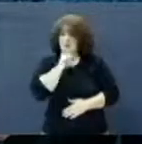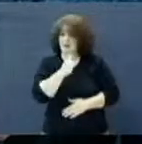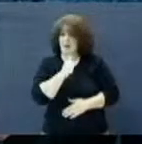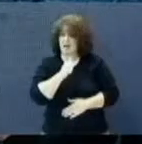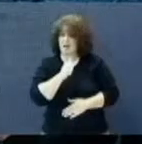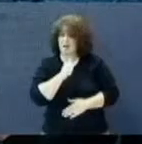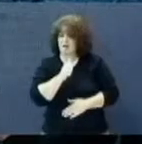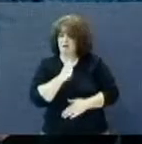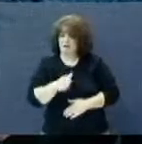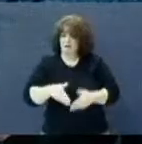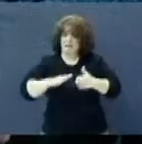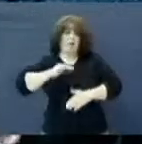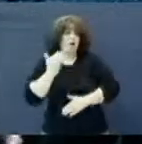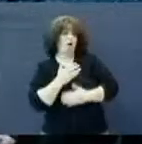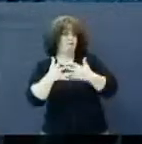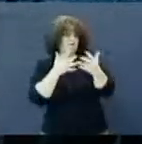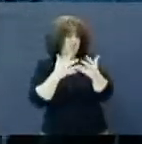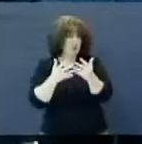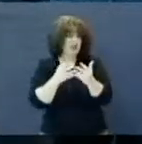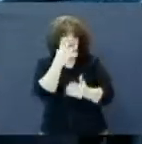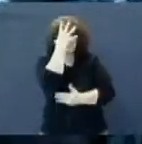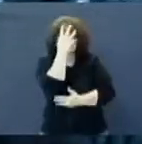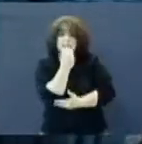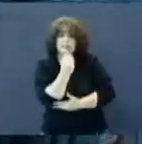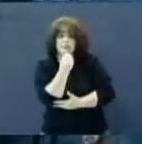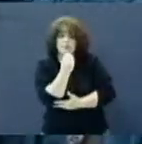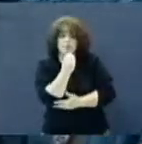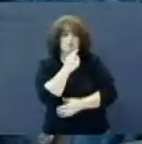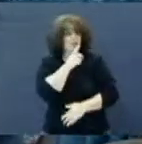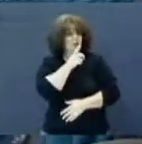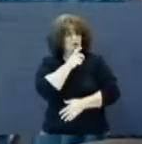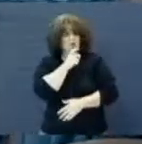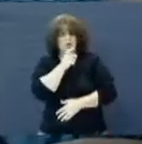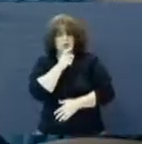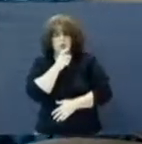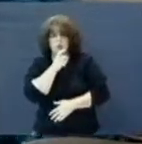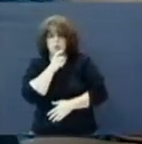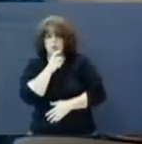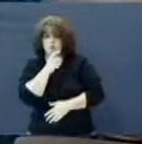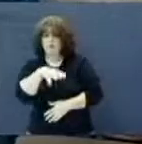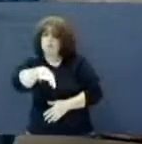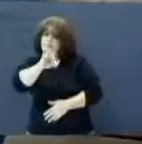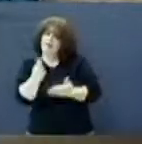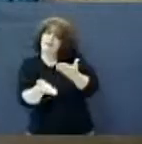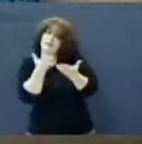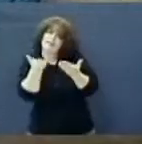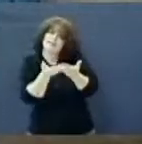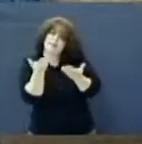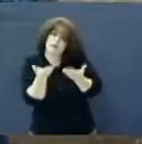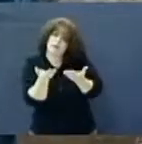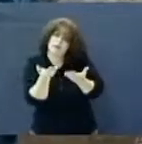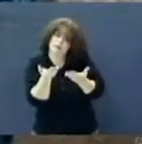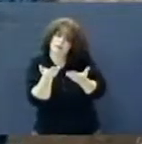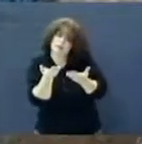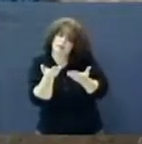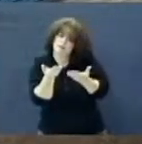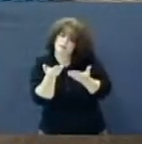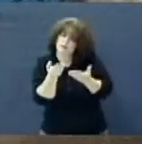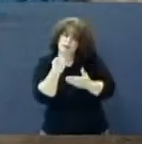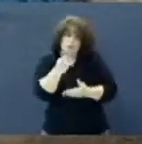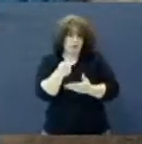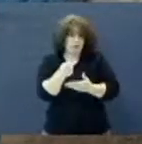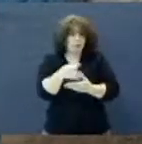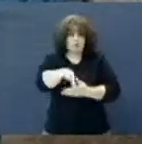slip. How many of y'all found it easy? Or you found it kind of, it's easy to